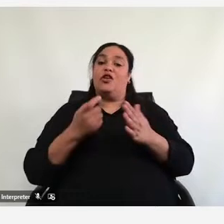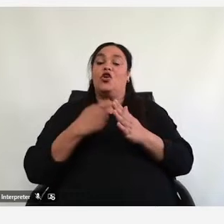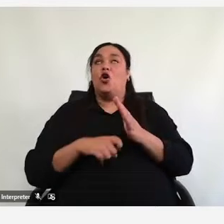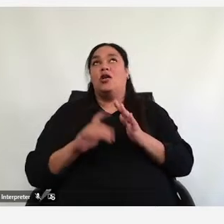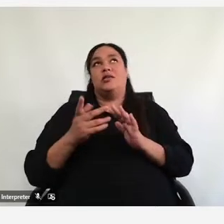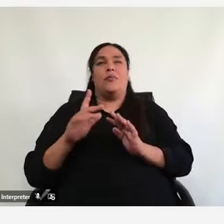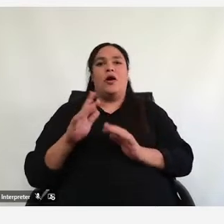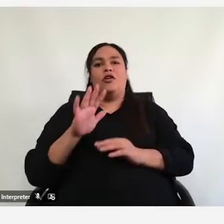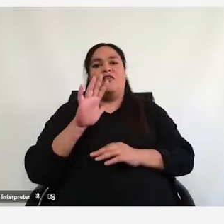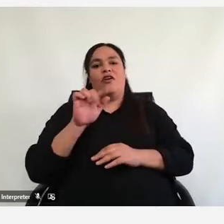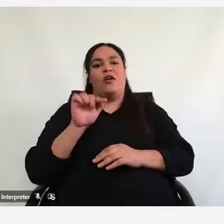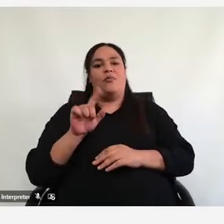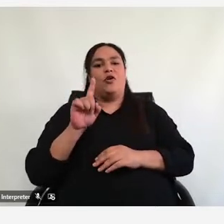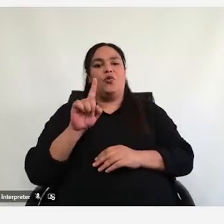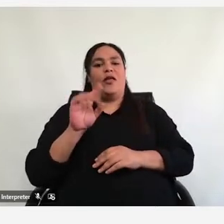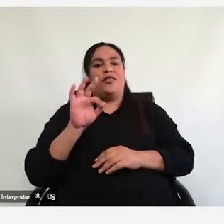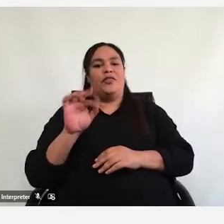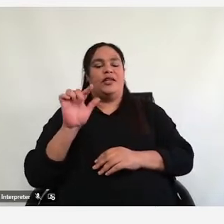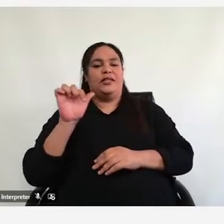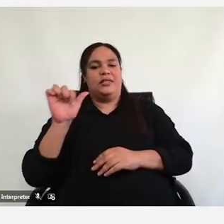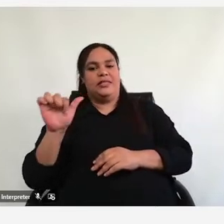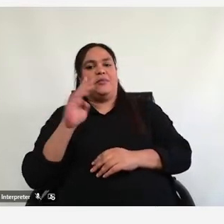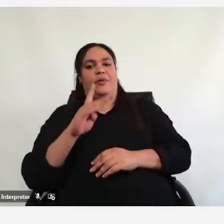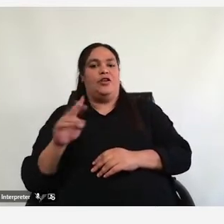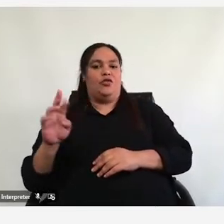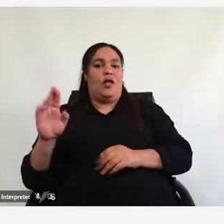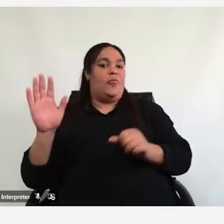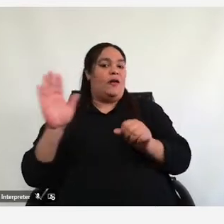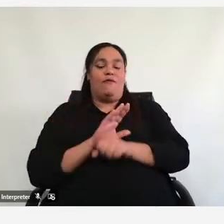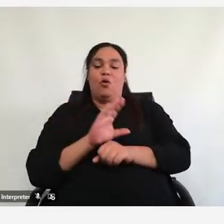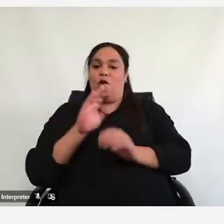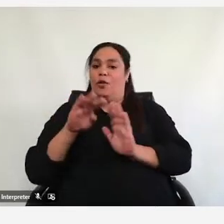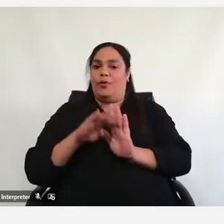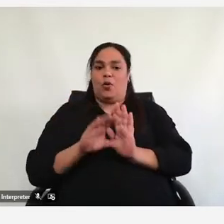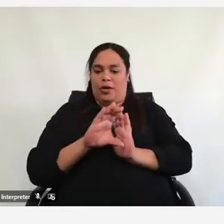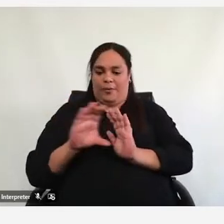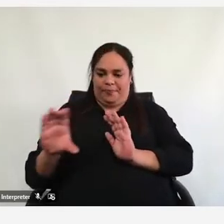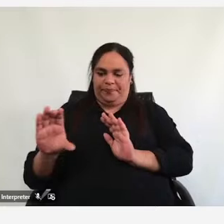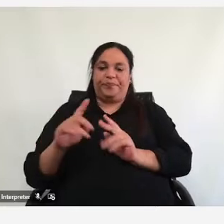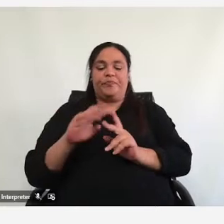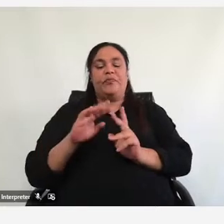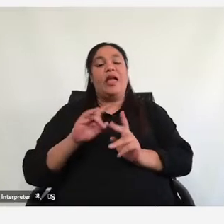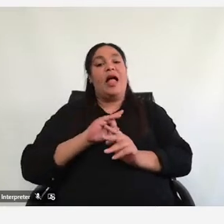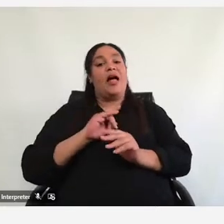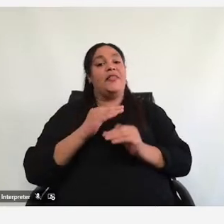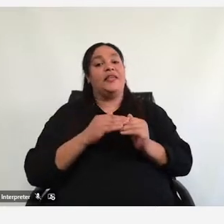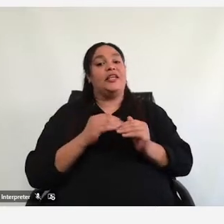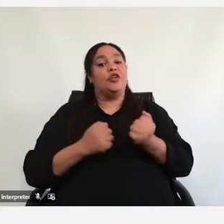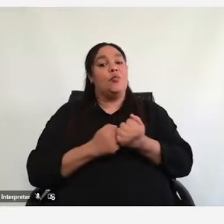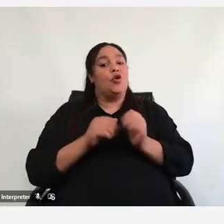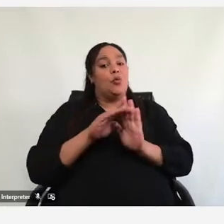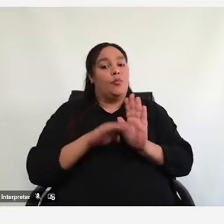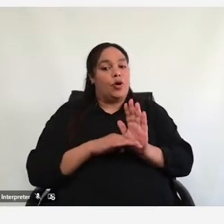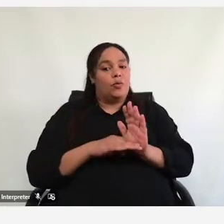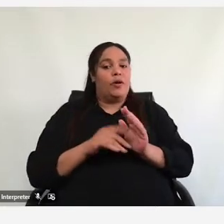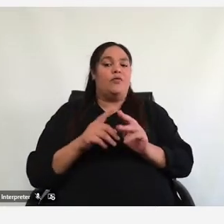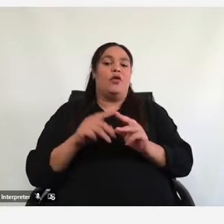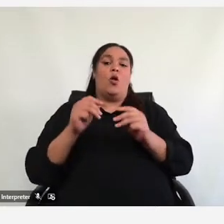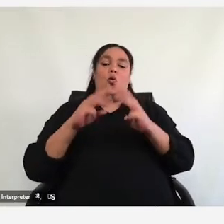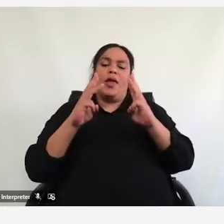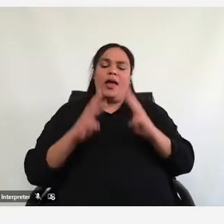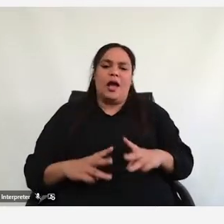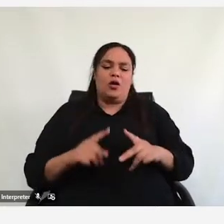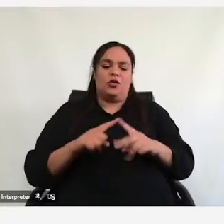approximately 5.136 billion rand, the full program. Then healthcare support services that deals with the warehouse,